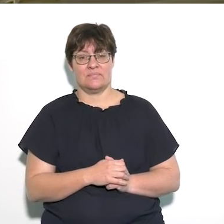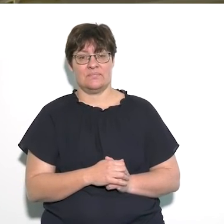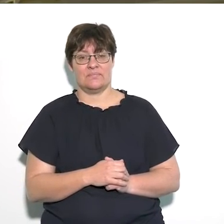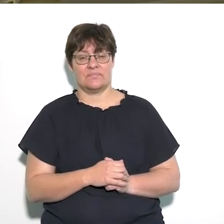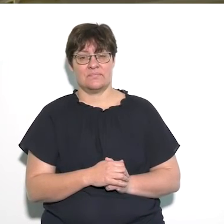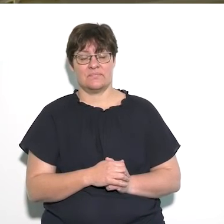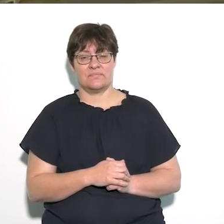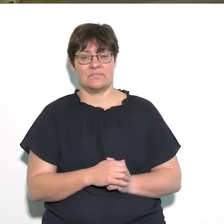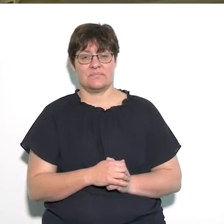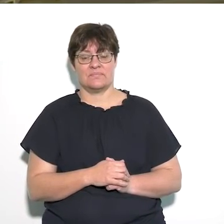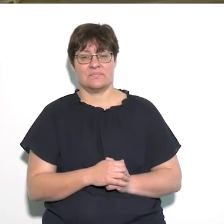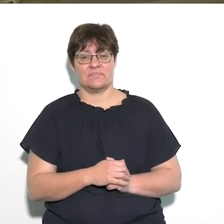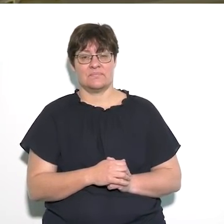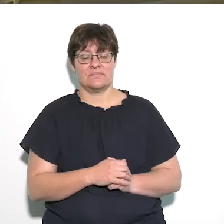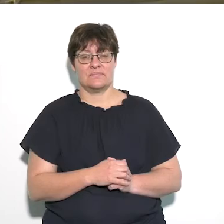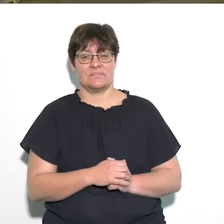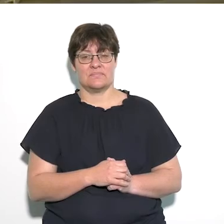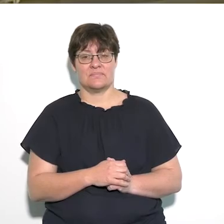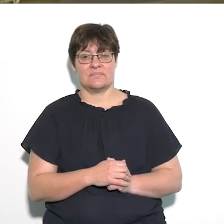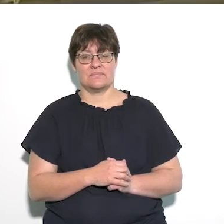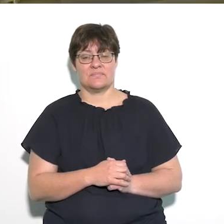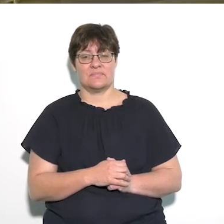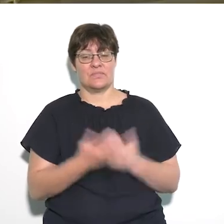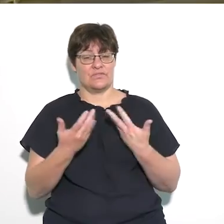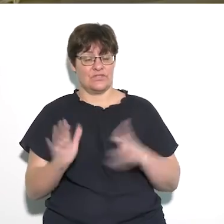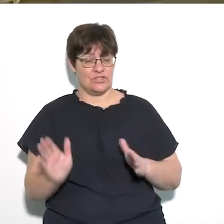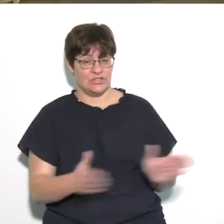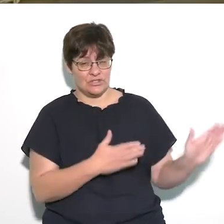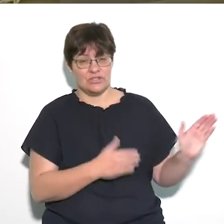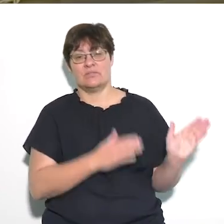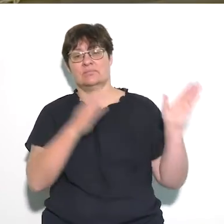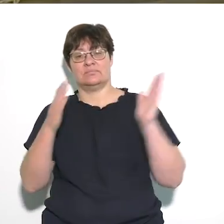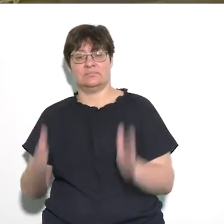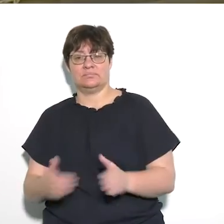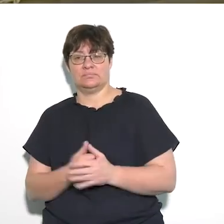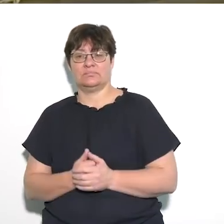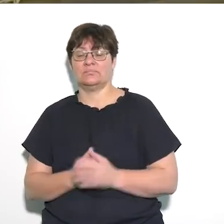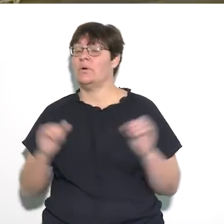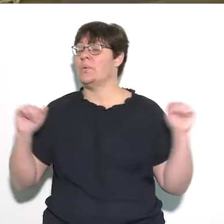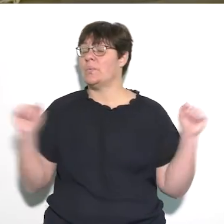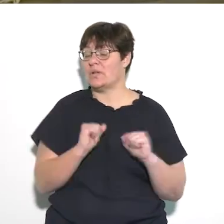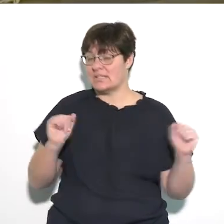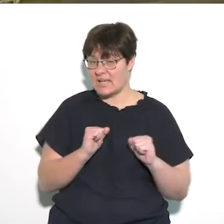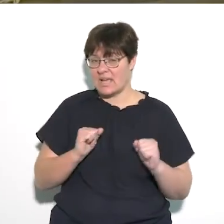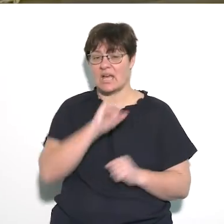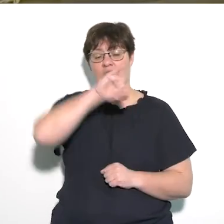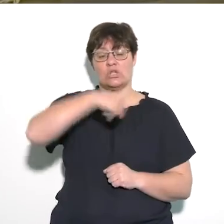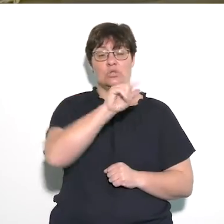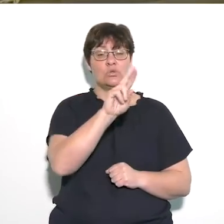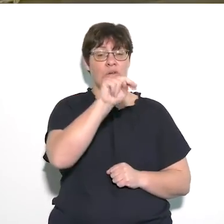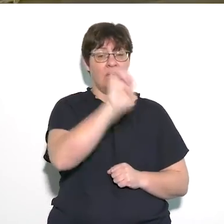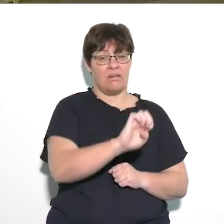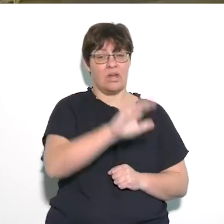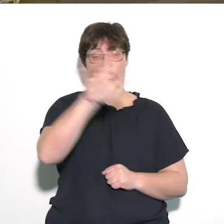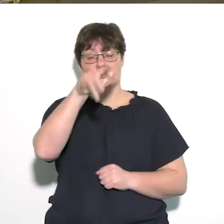There we go. That's autumn. Done. And then winter, you would do June,